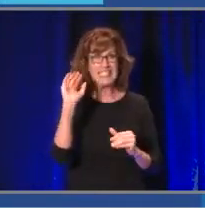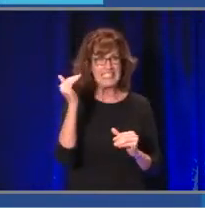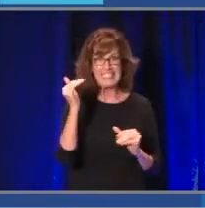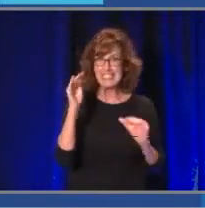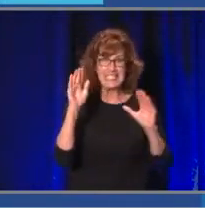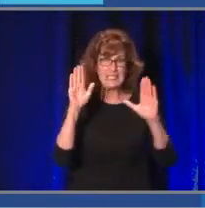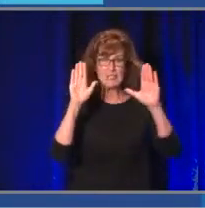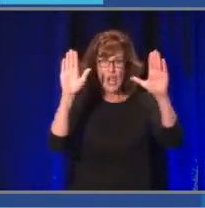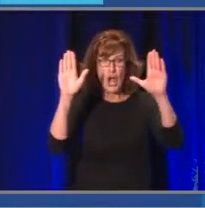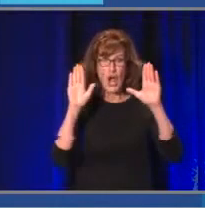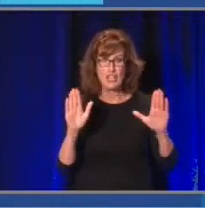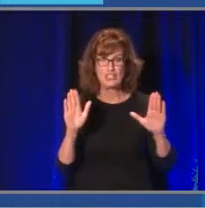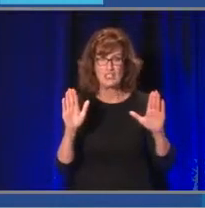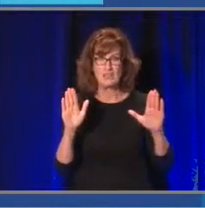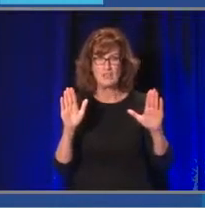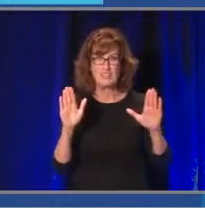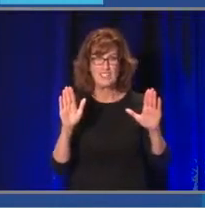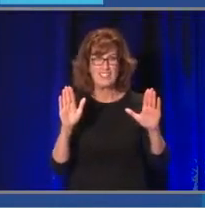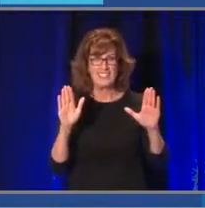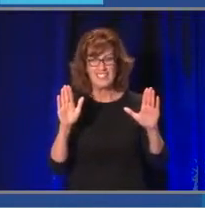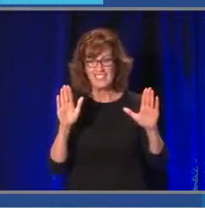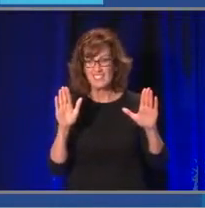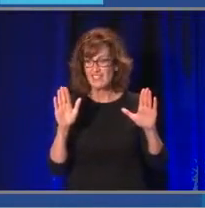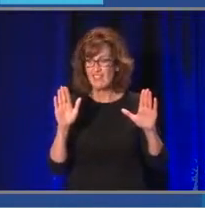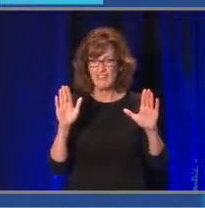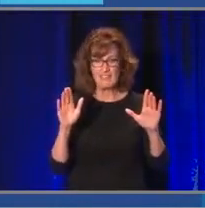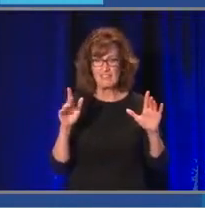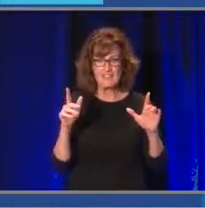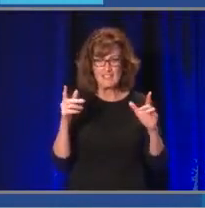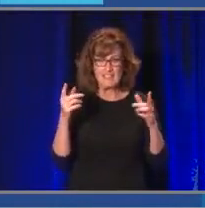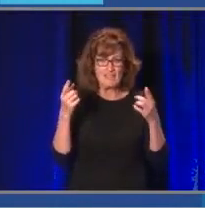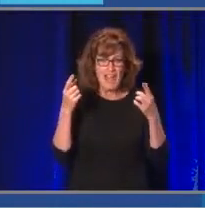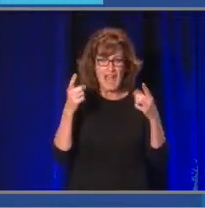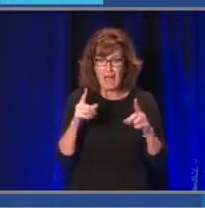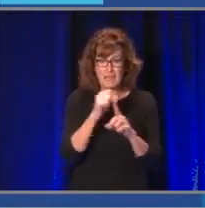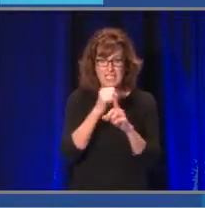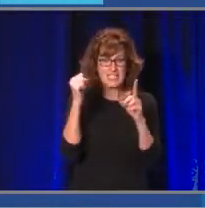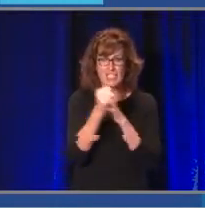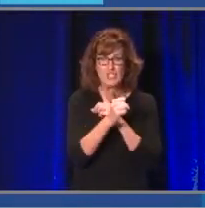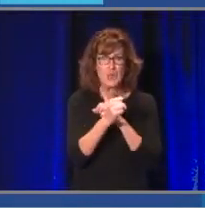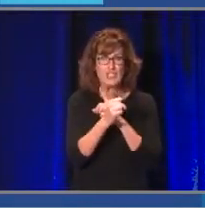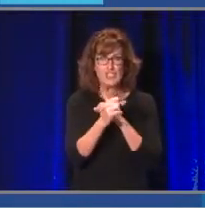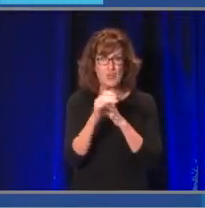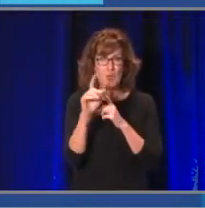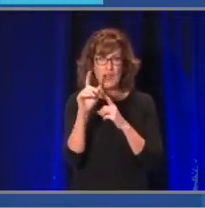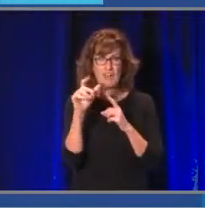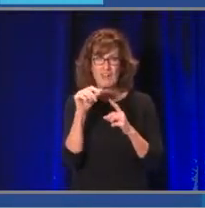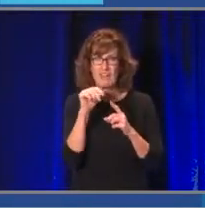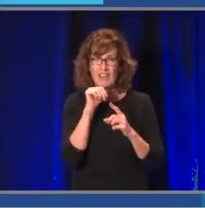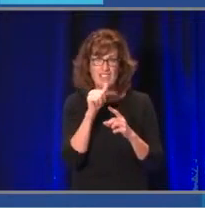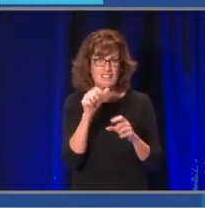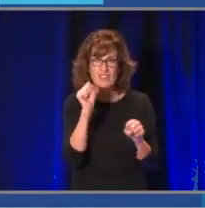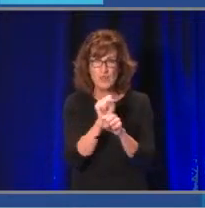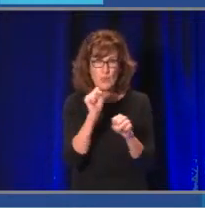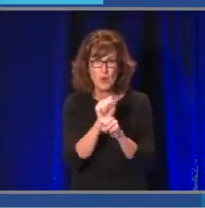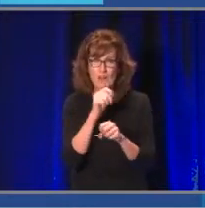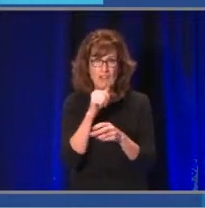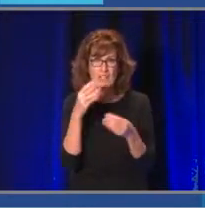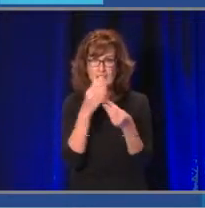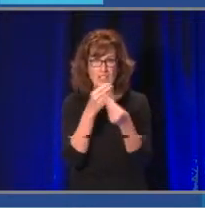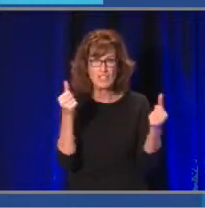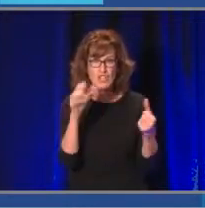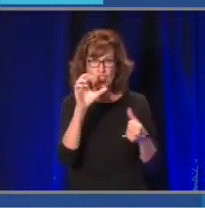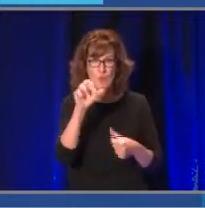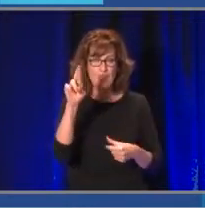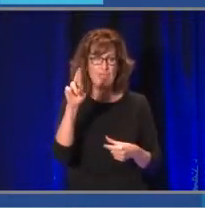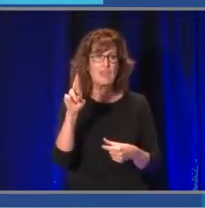HIFU. Does it ever not work? And if it doesn't, Kev, what do you do next? It's a great question because we all want to